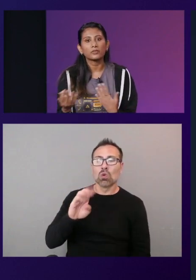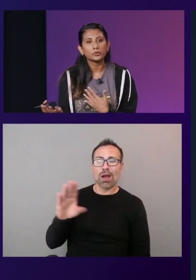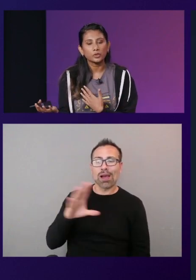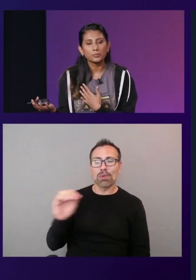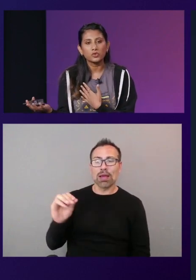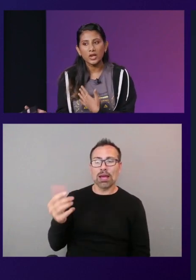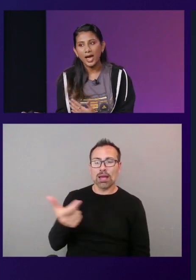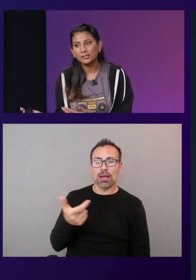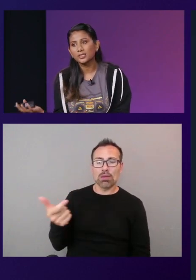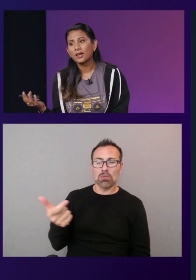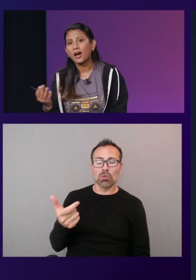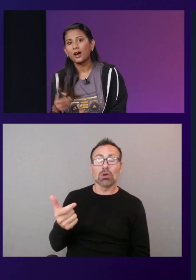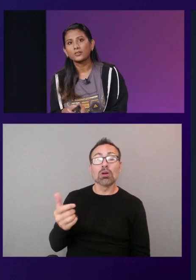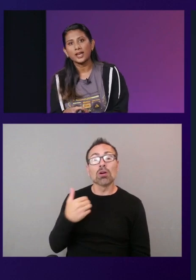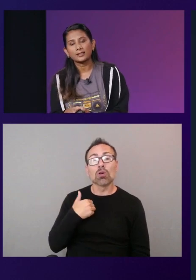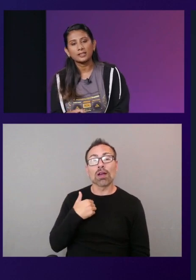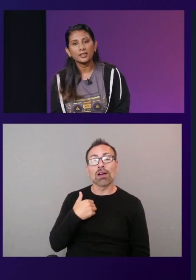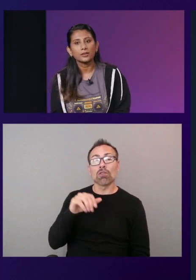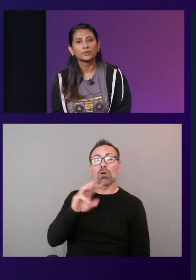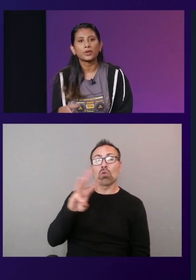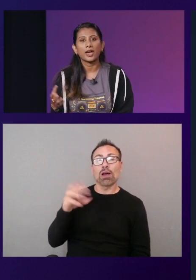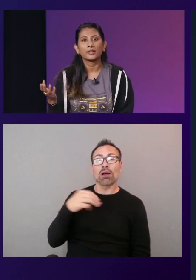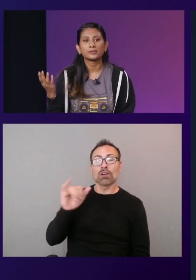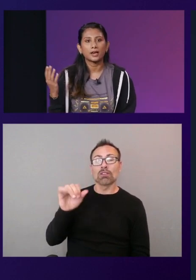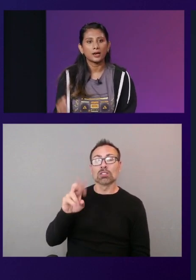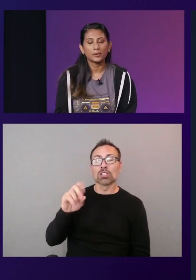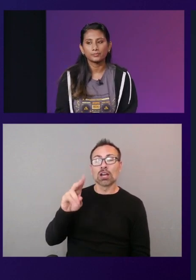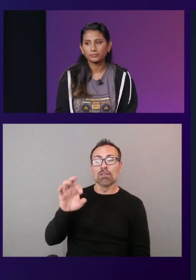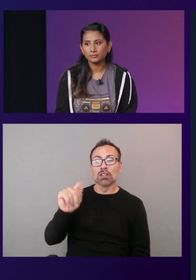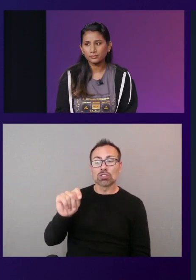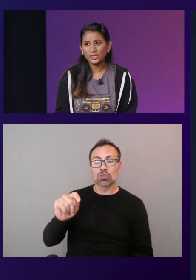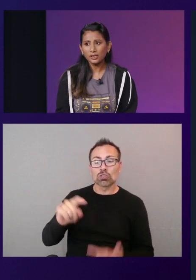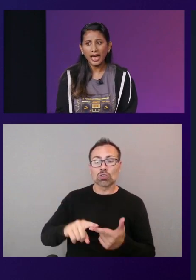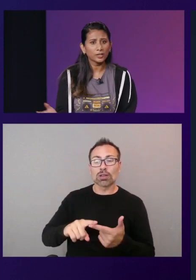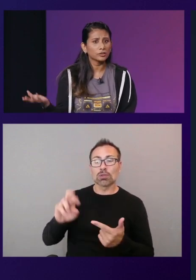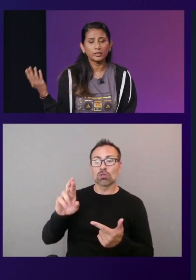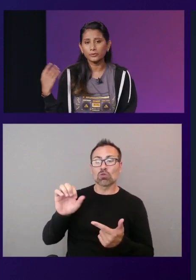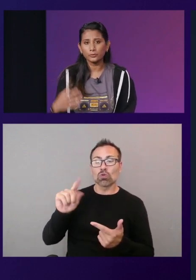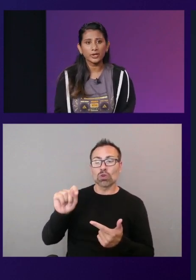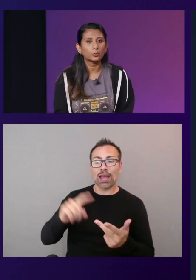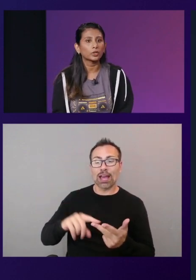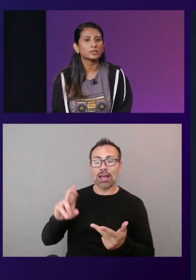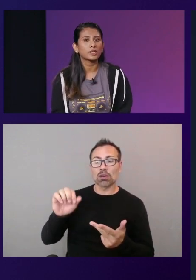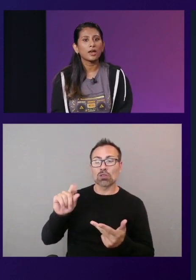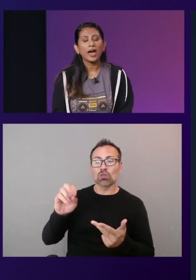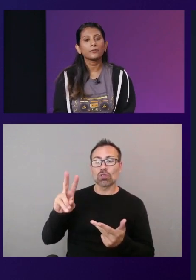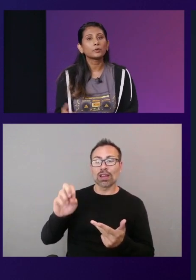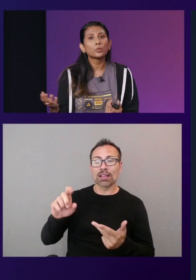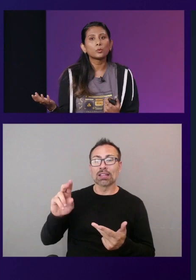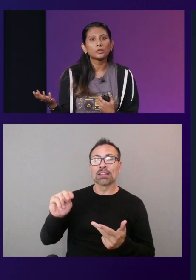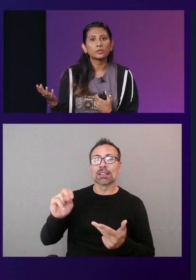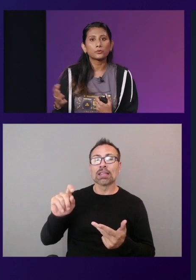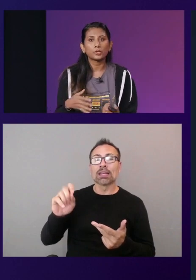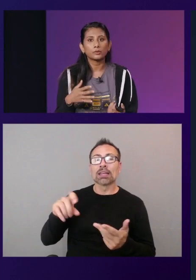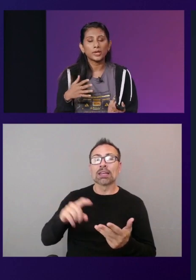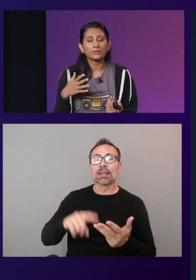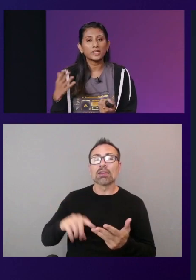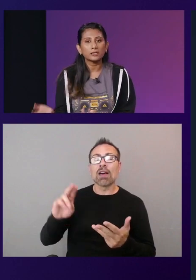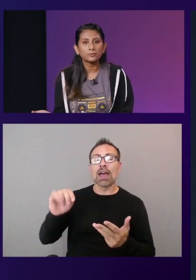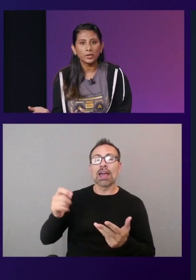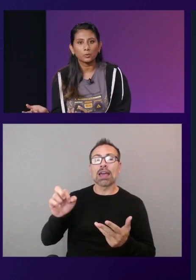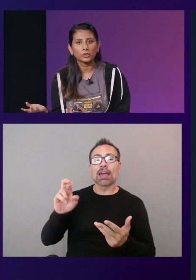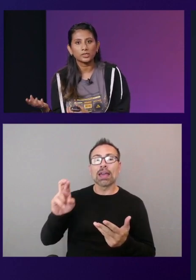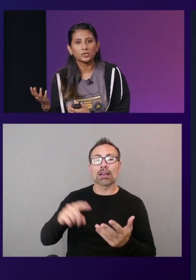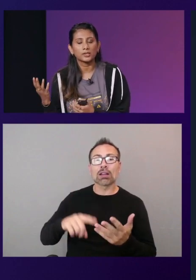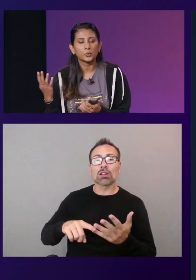have JavaScript, React, React Native, and Angular and Vue frameworks. And for mobile, we have